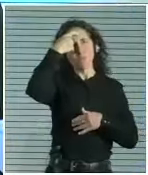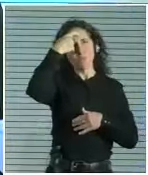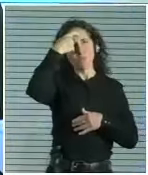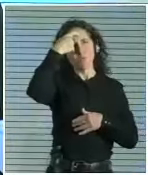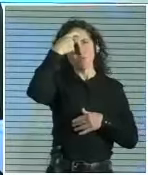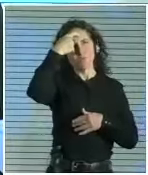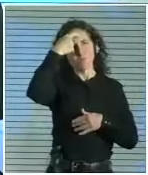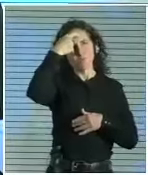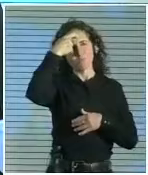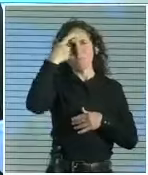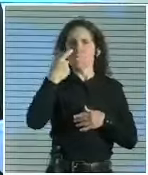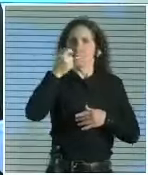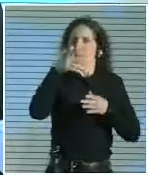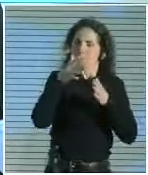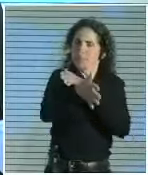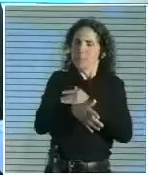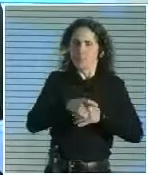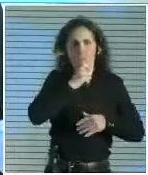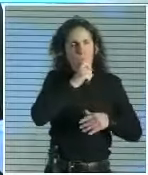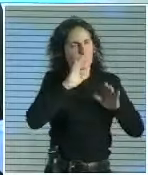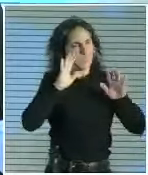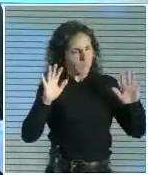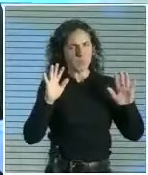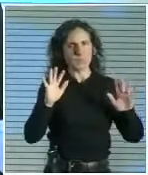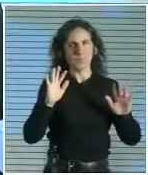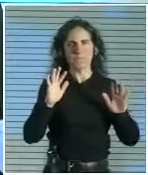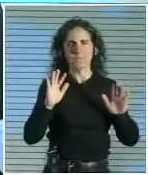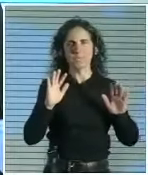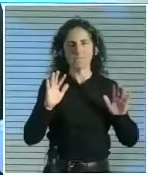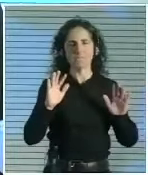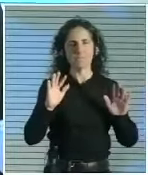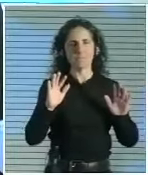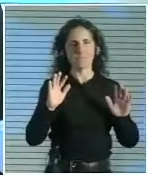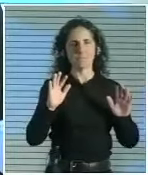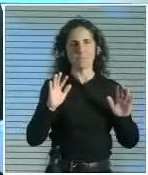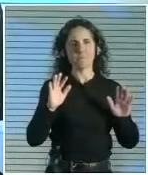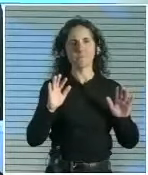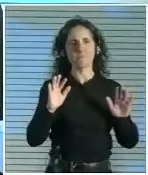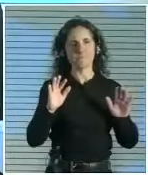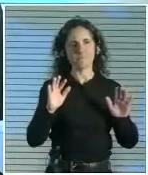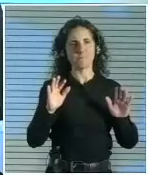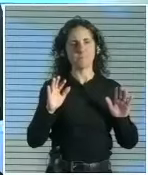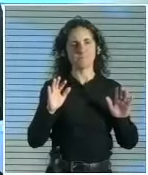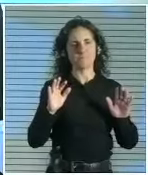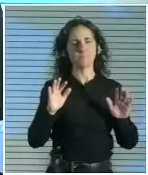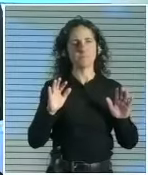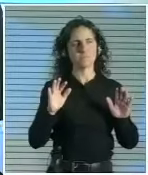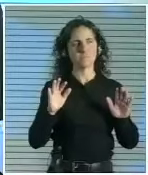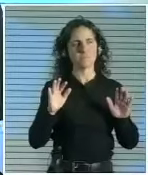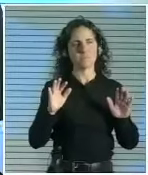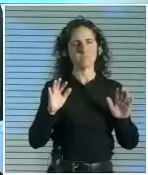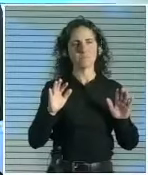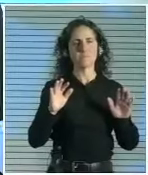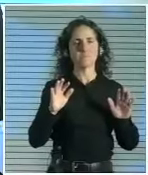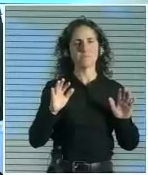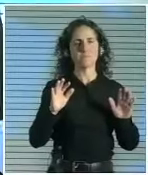complicated. I know based on our conversations that everyone can handle it. It's Holons. It's spelled Holons. And when